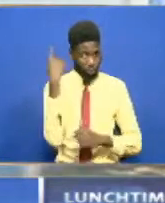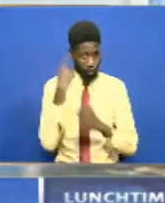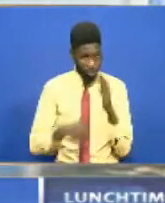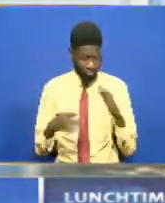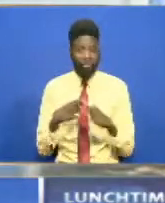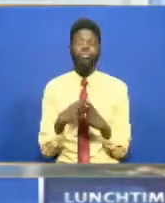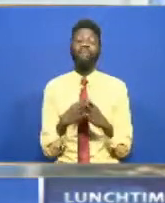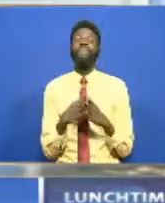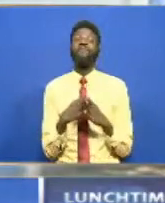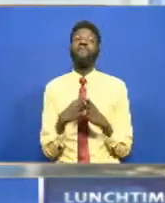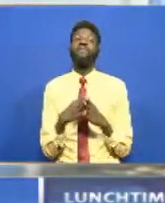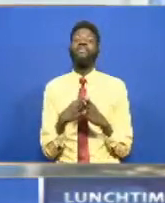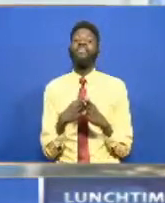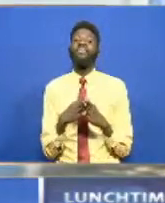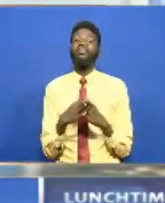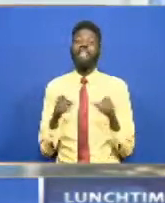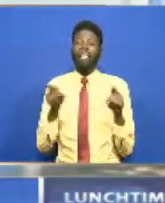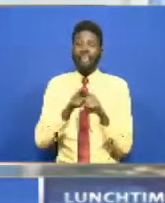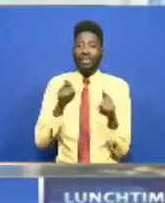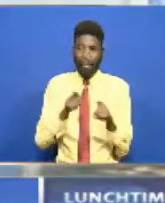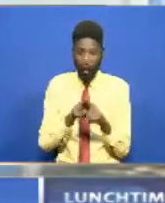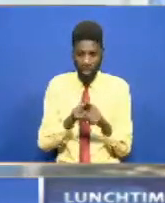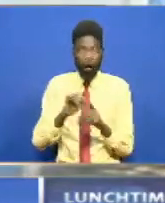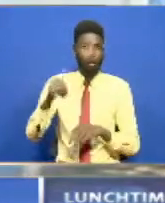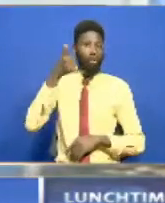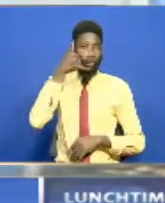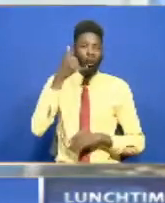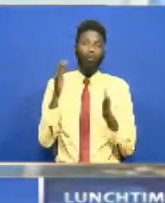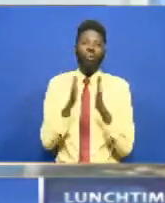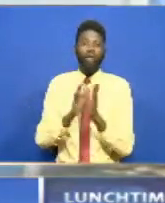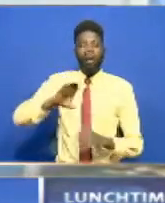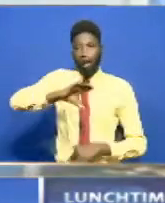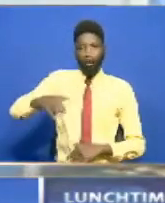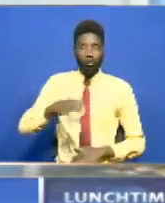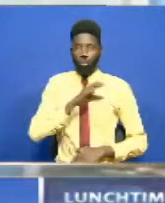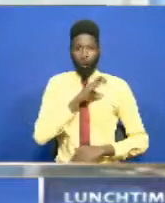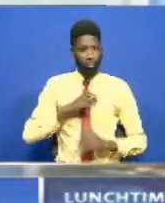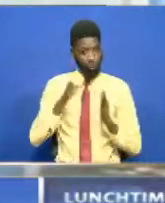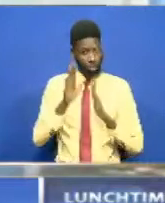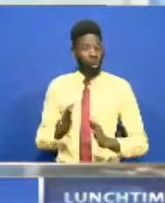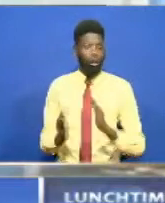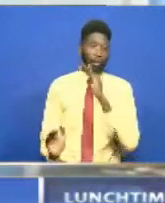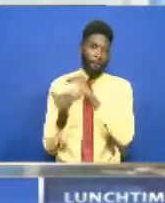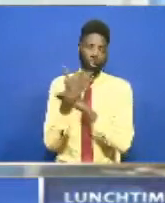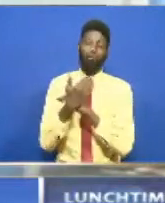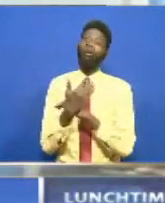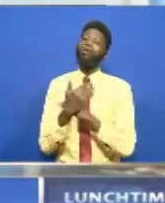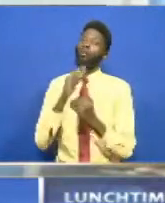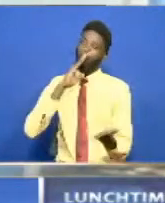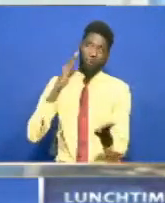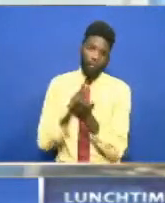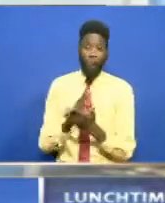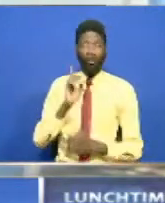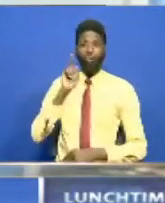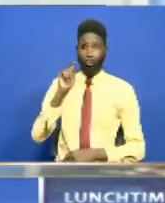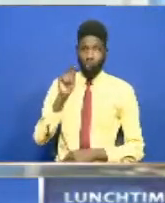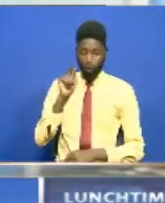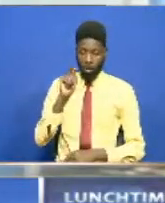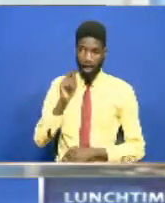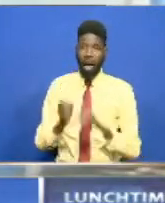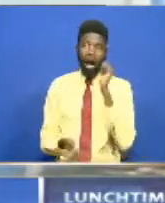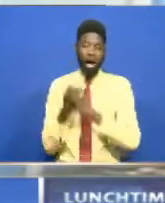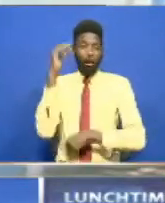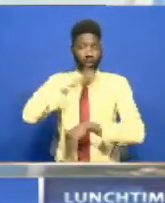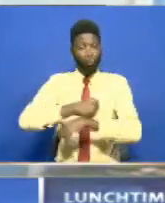call from the county commissioner in the morning, just confirming for us that Tononoka High School was closed down